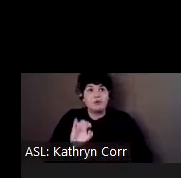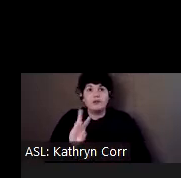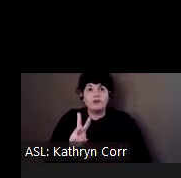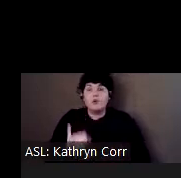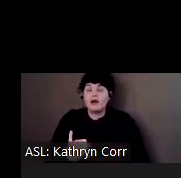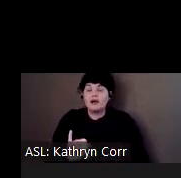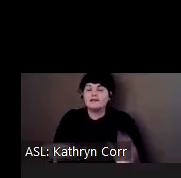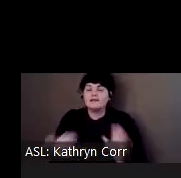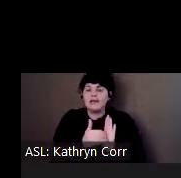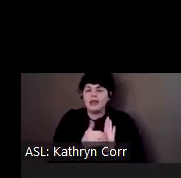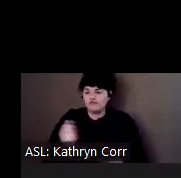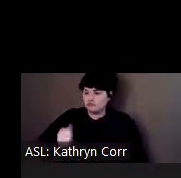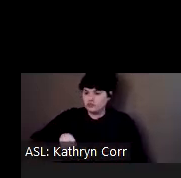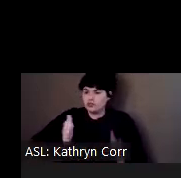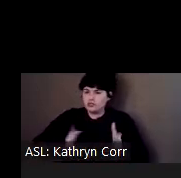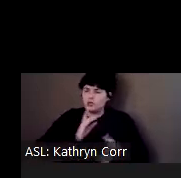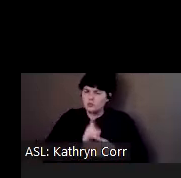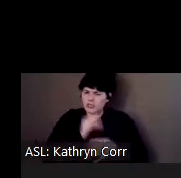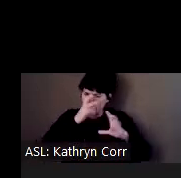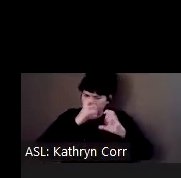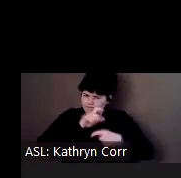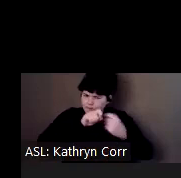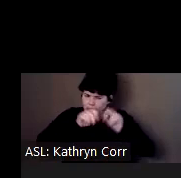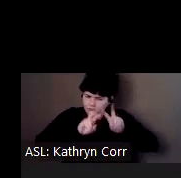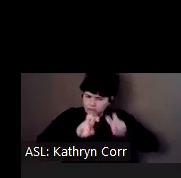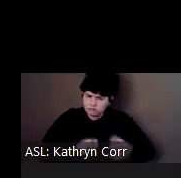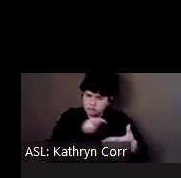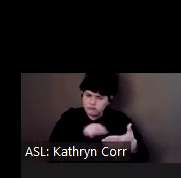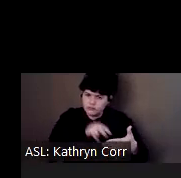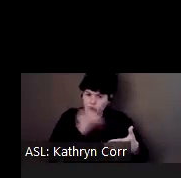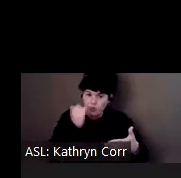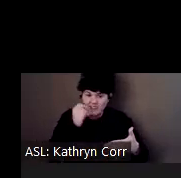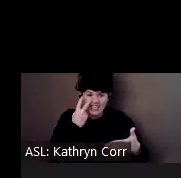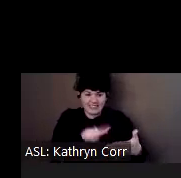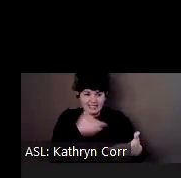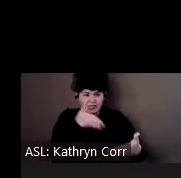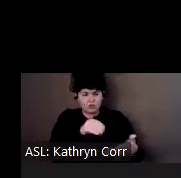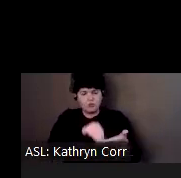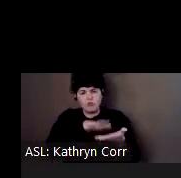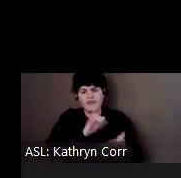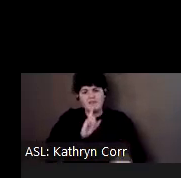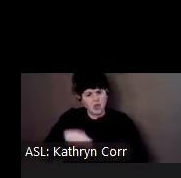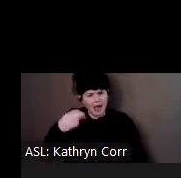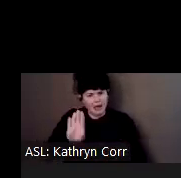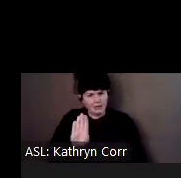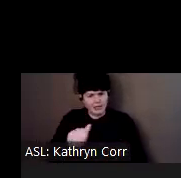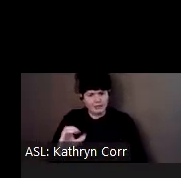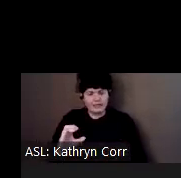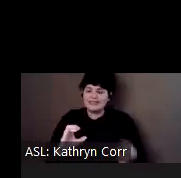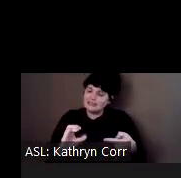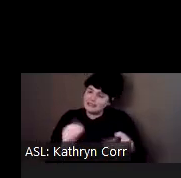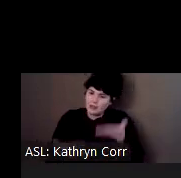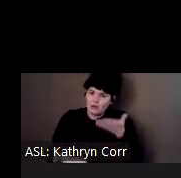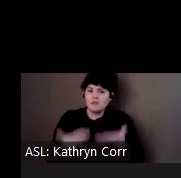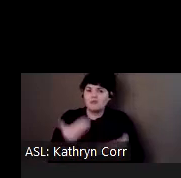are going to give these a lot of scrutiny. So if they see from the record that it was a very high BAC, that may be something